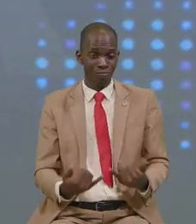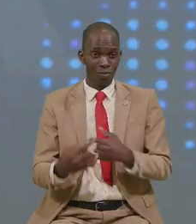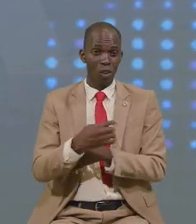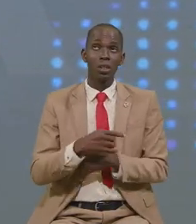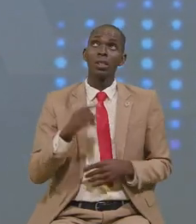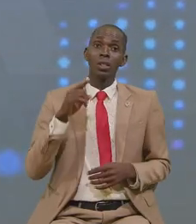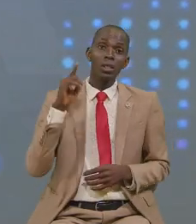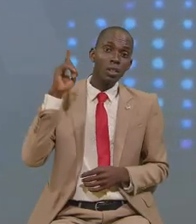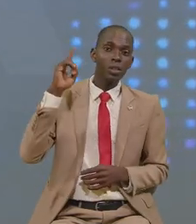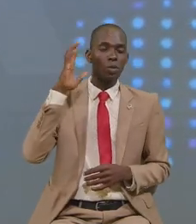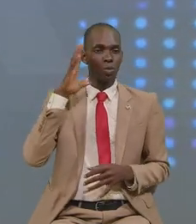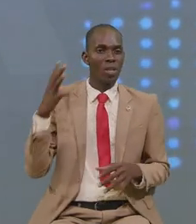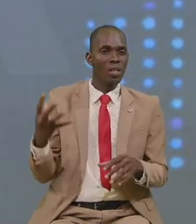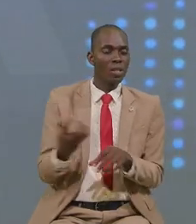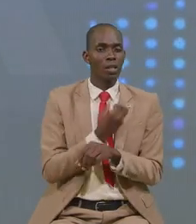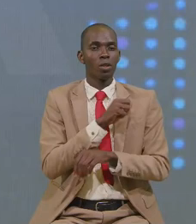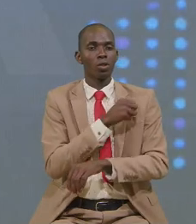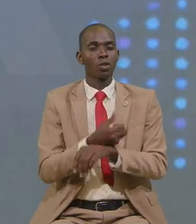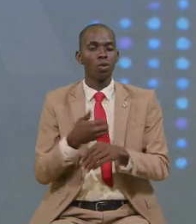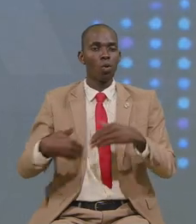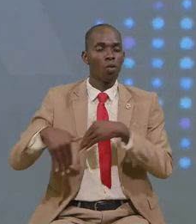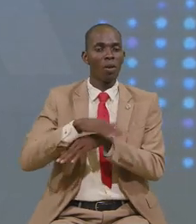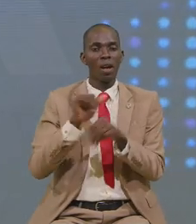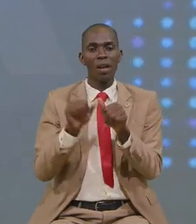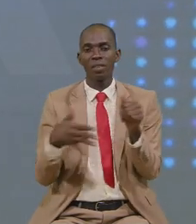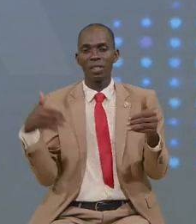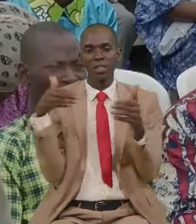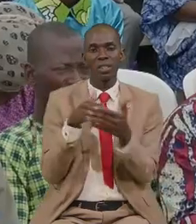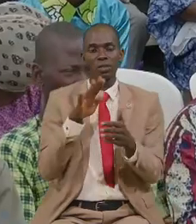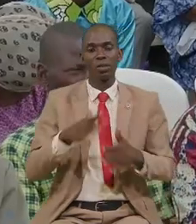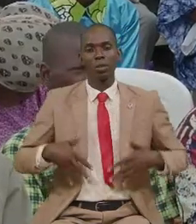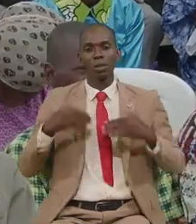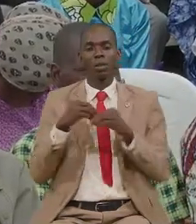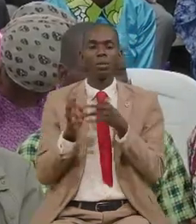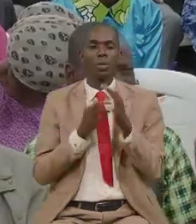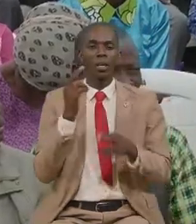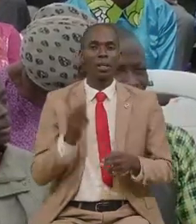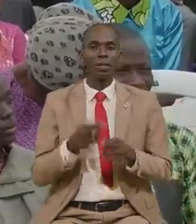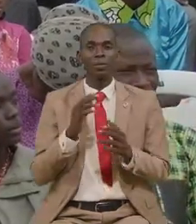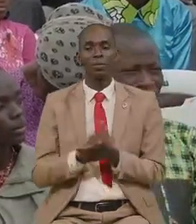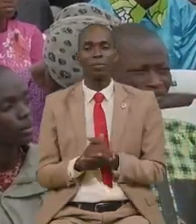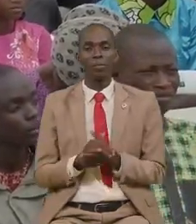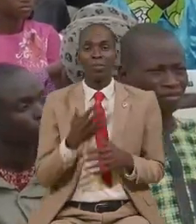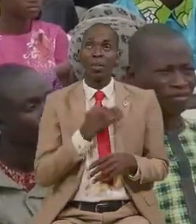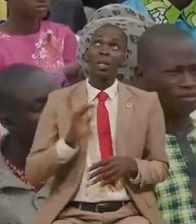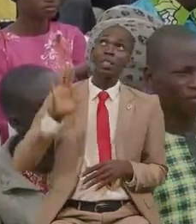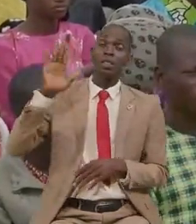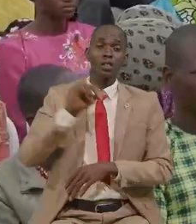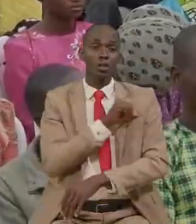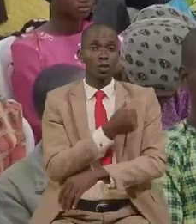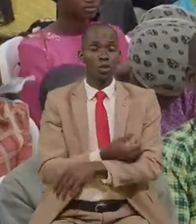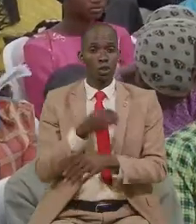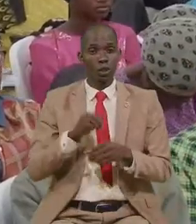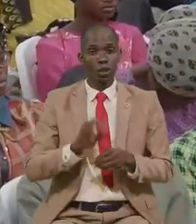over everything against your life in Jesus' name. Amen. and his authority in your life will